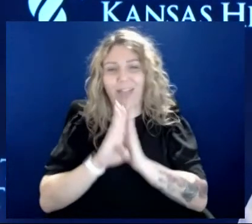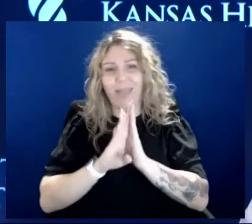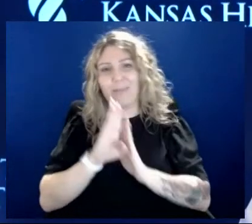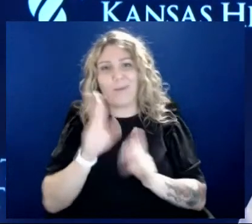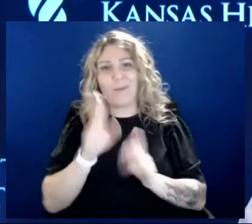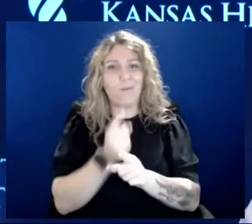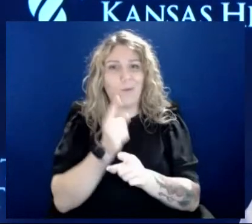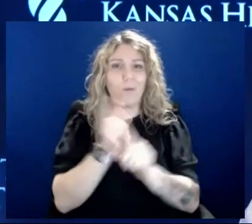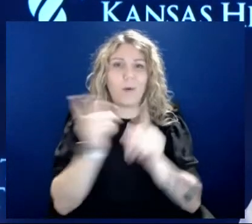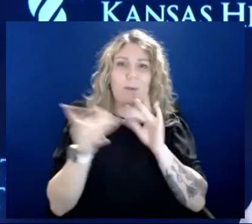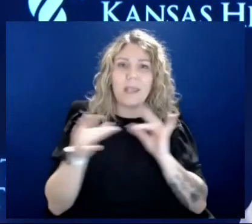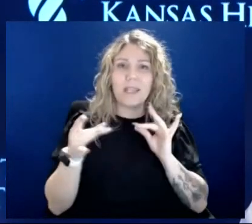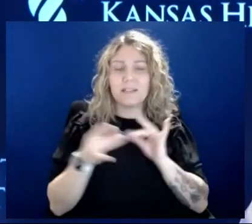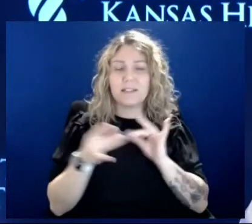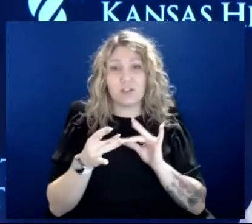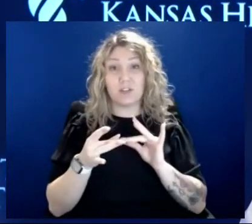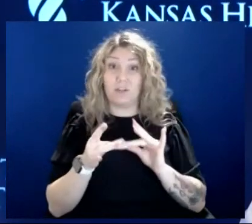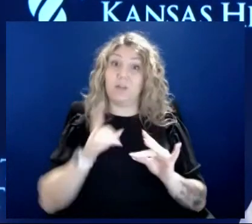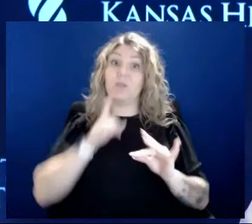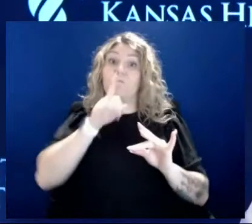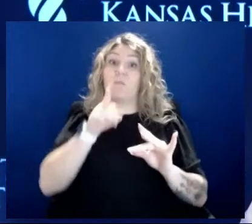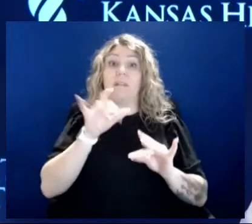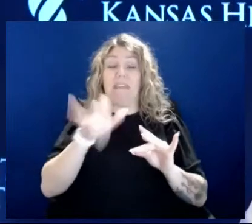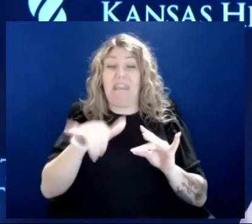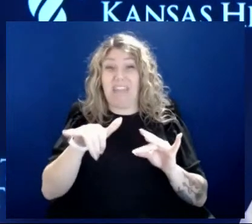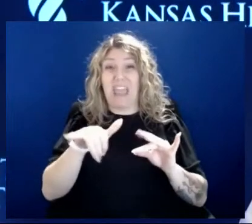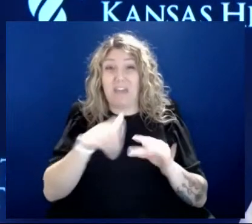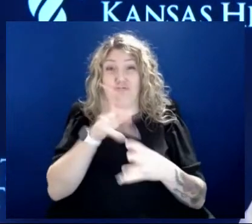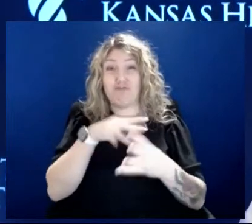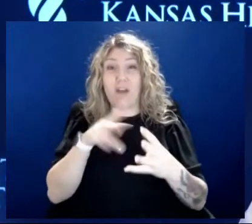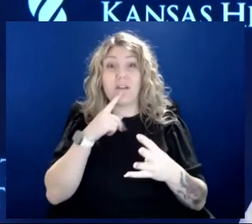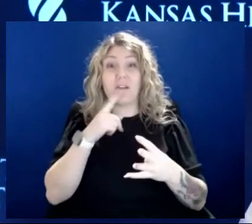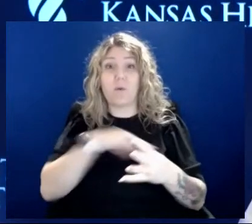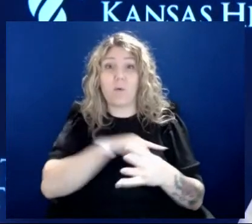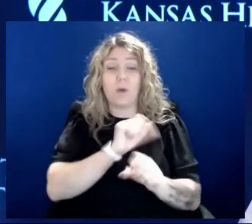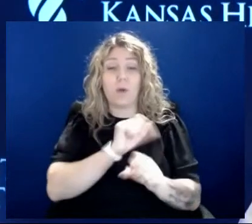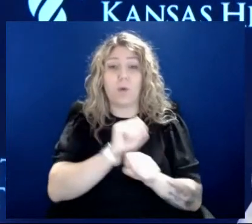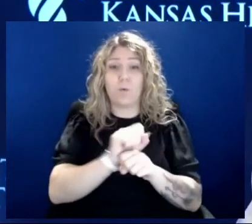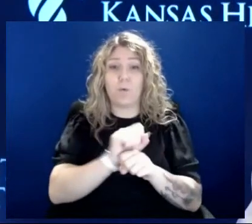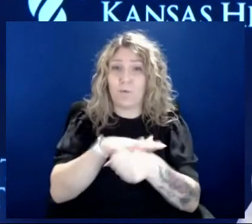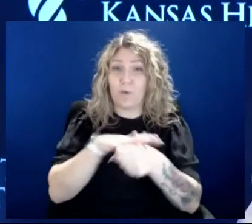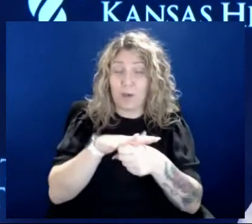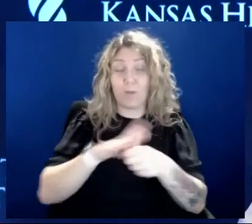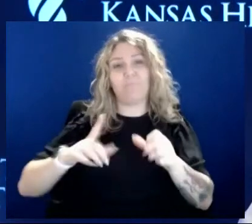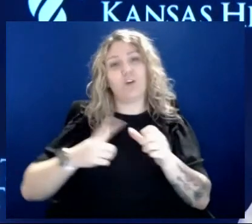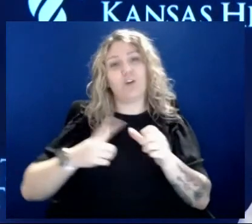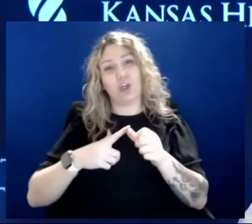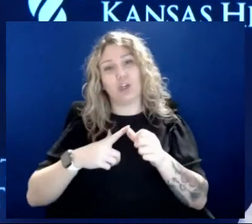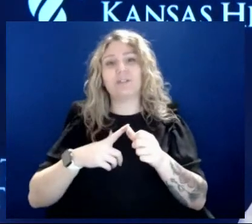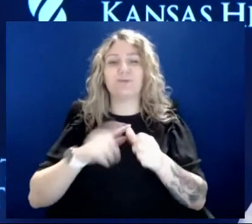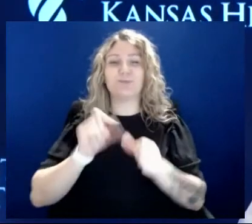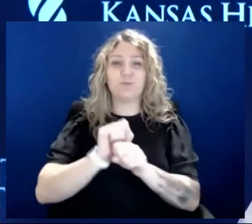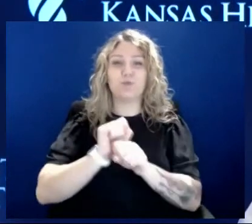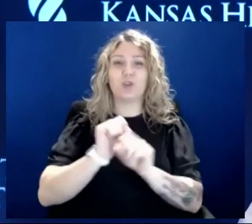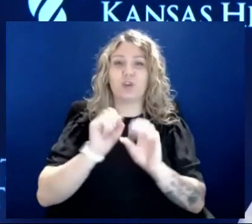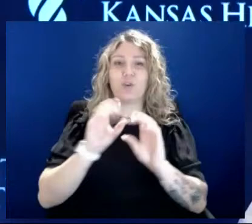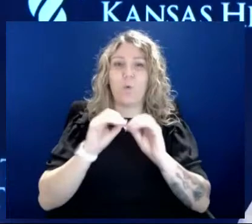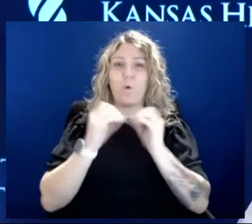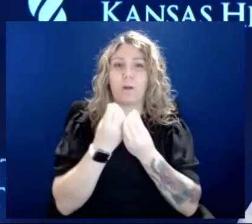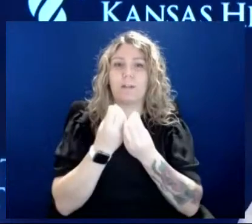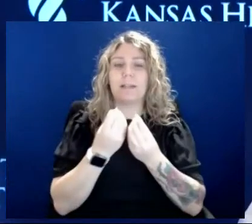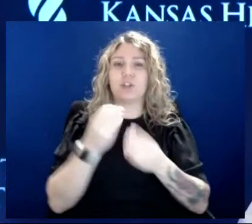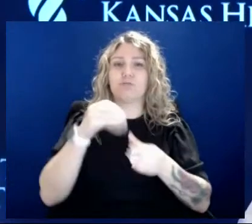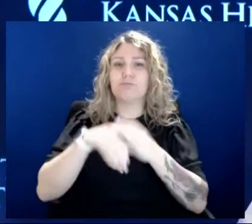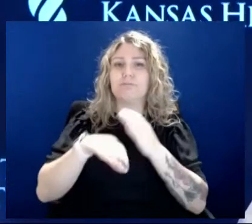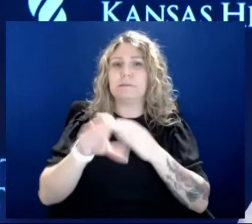messaging. And in fact, that grassroots effort, we actually work with local. First off, we work with organizations within those 10 counties. So we work with